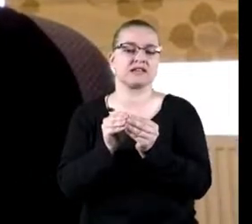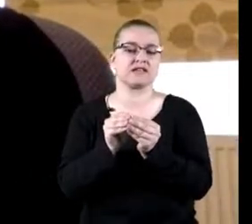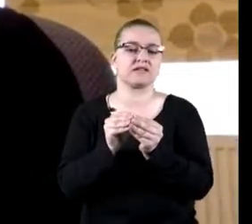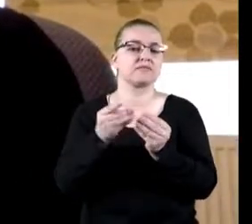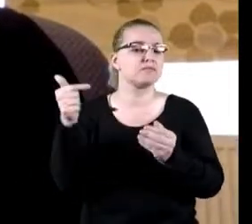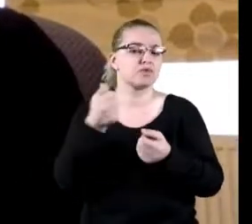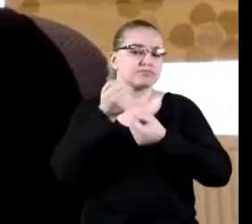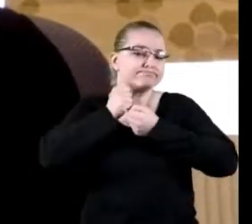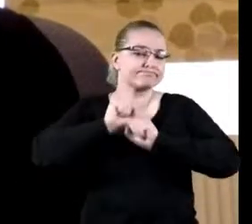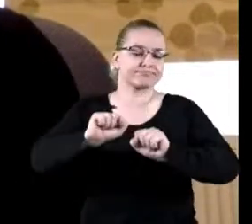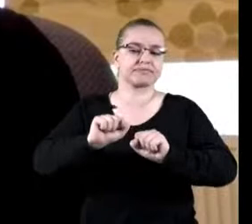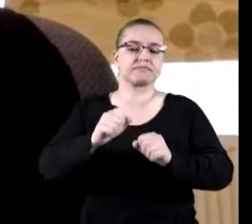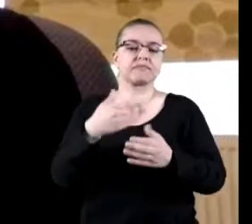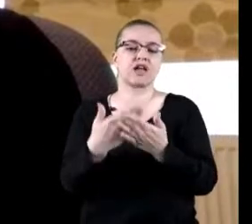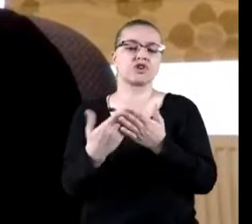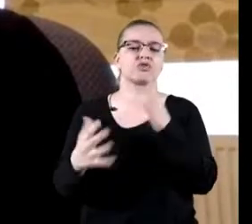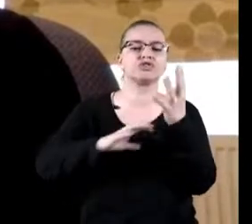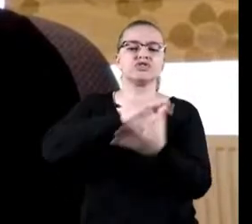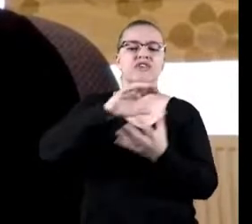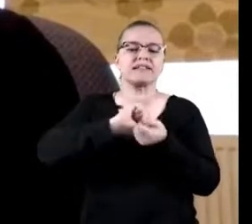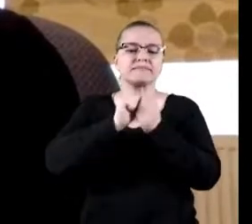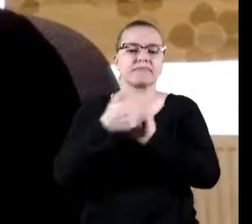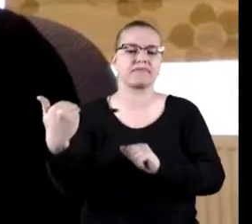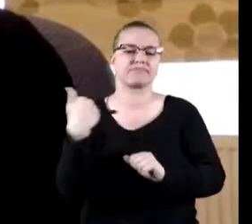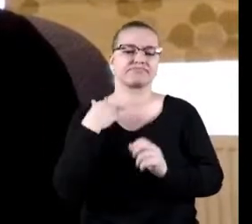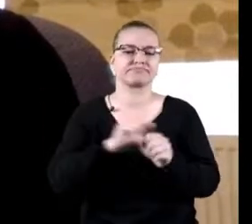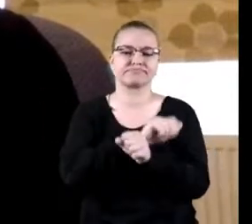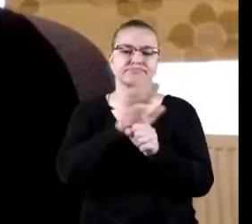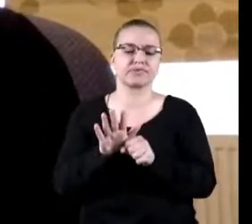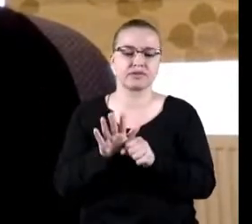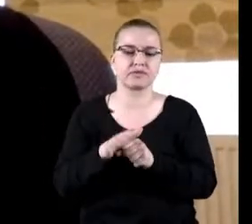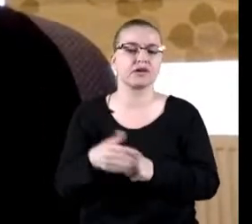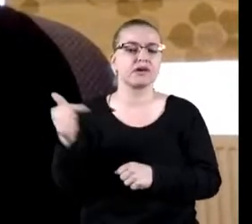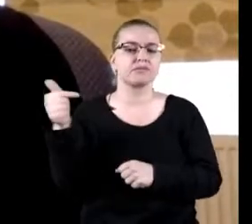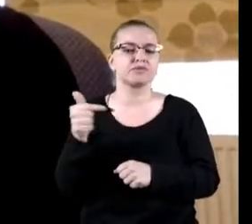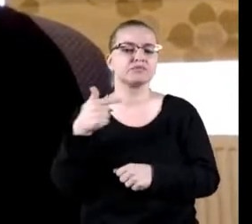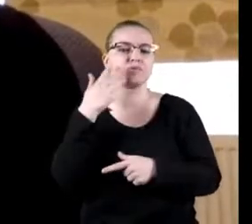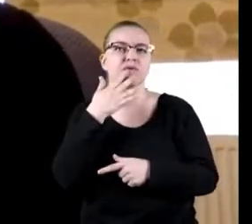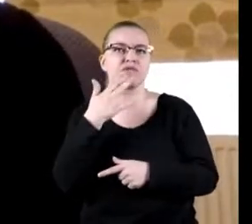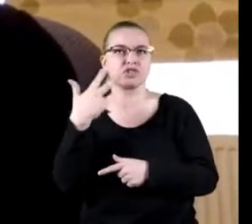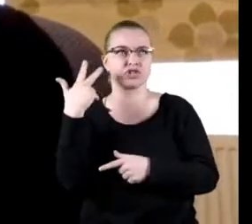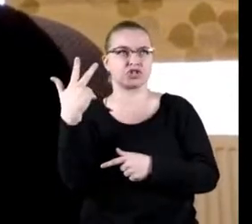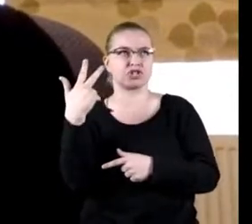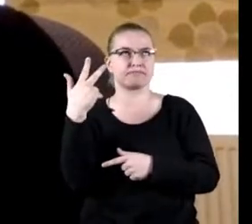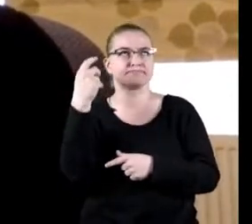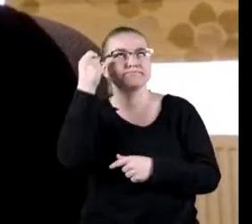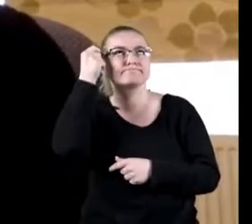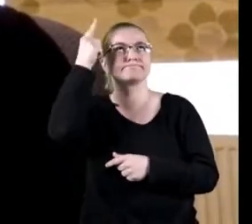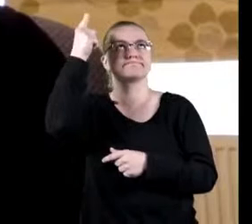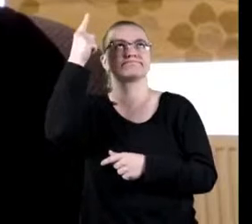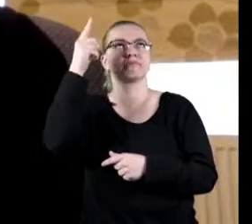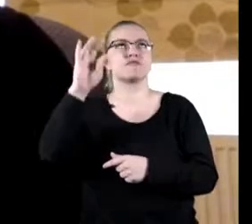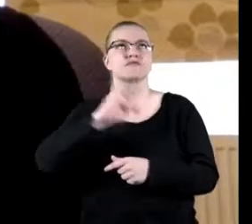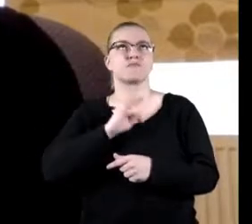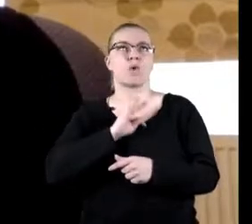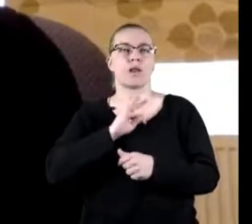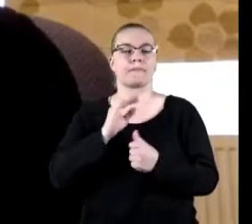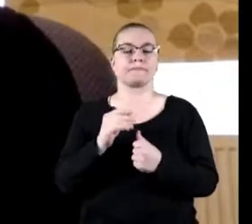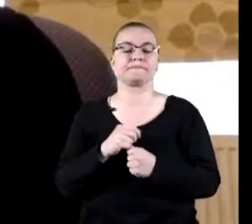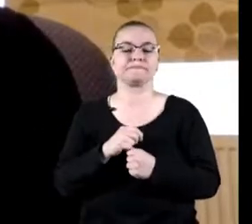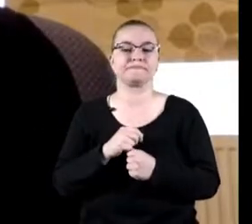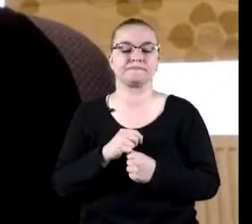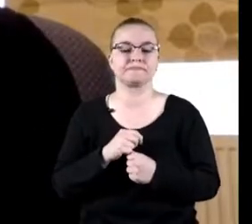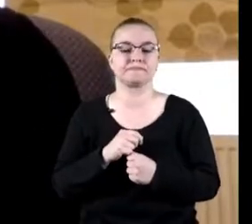speaks to three concepts related to our shared ambitions. First, leveraging our